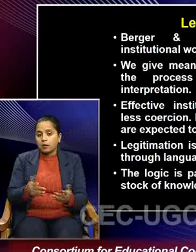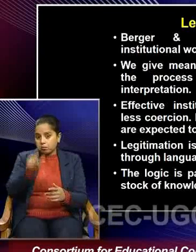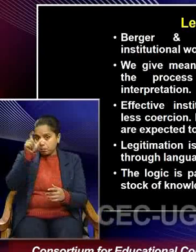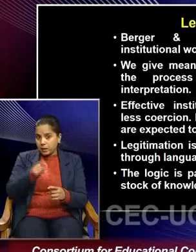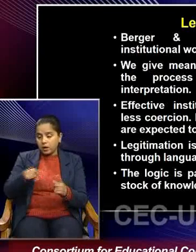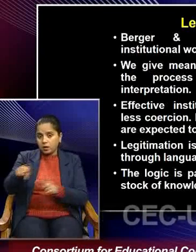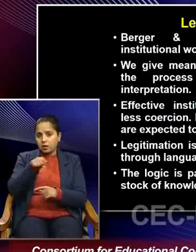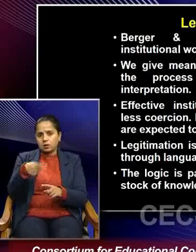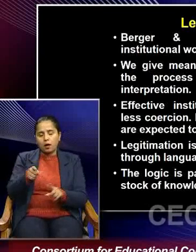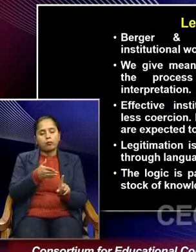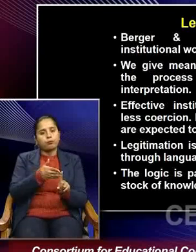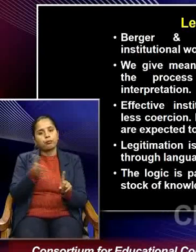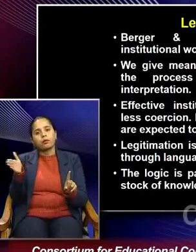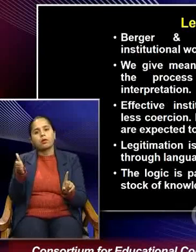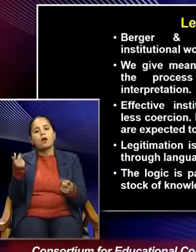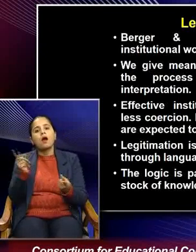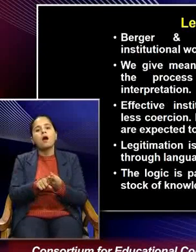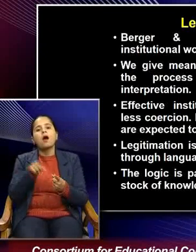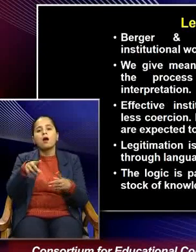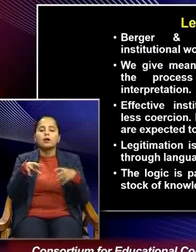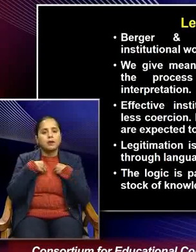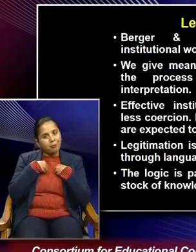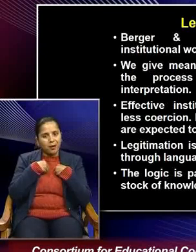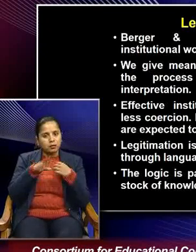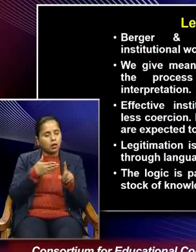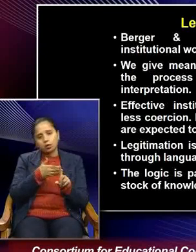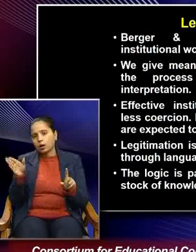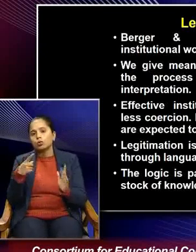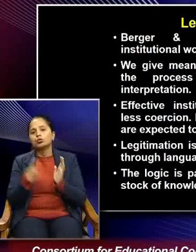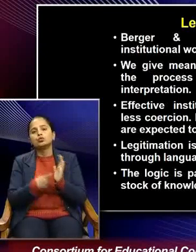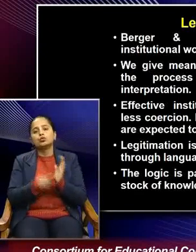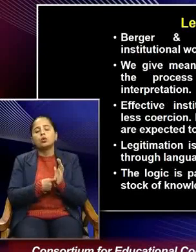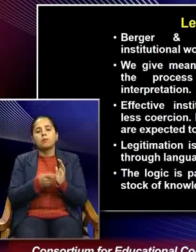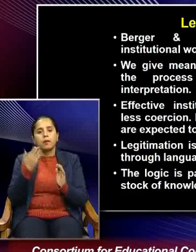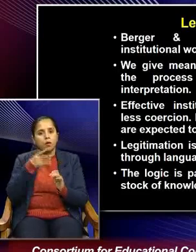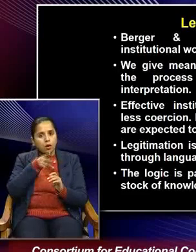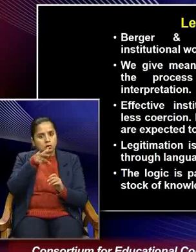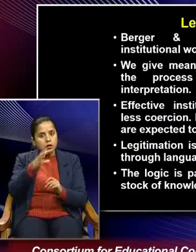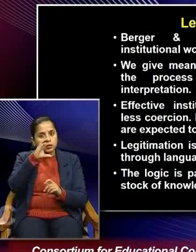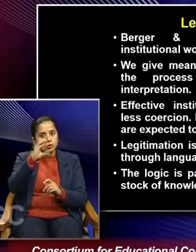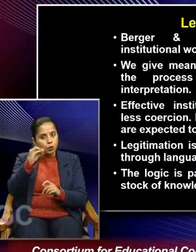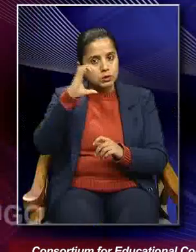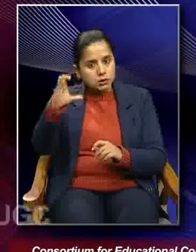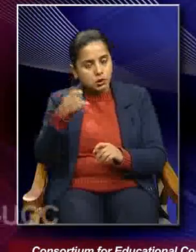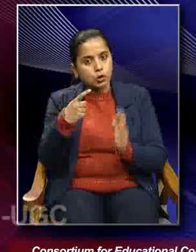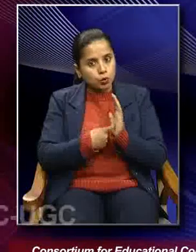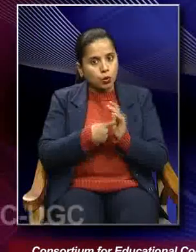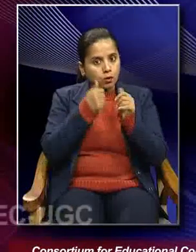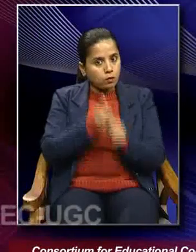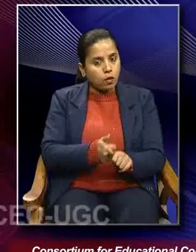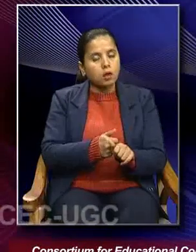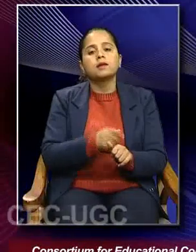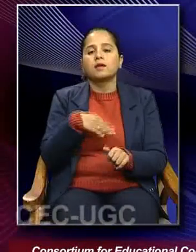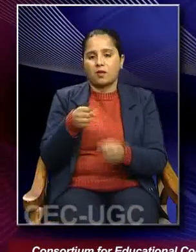people deviate from the accepted rules and code of conduct that force is